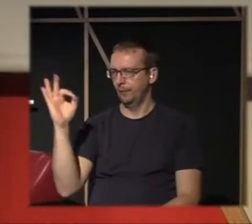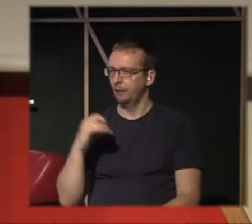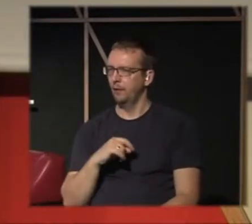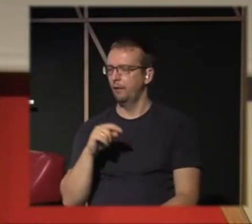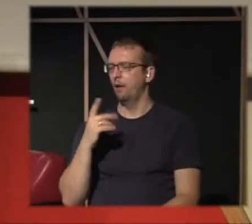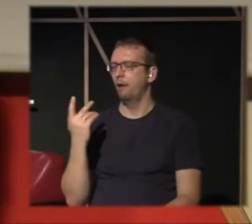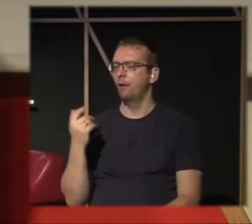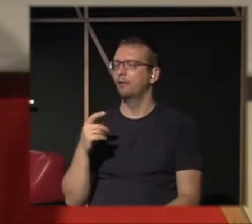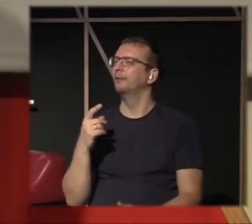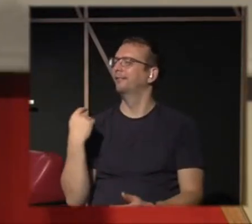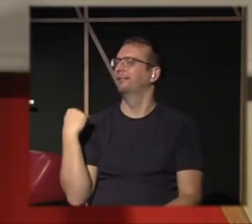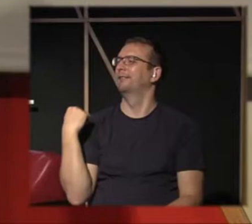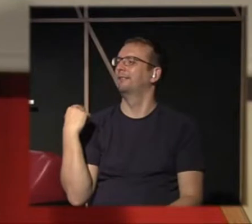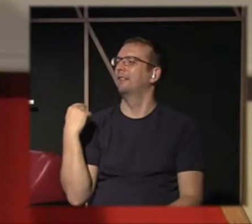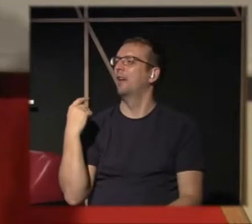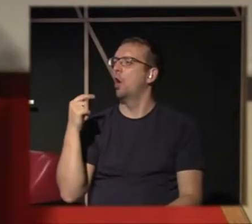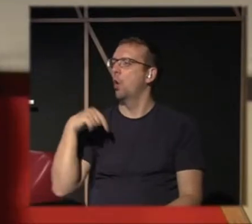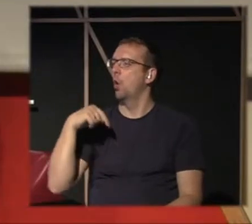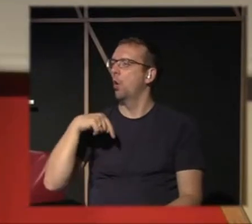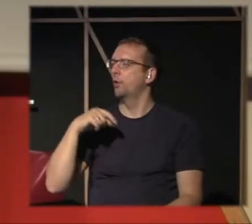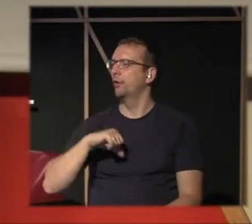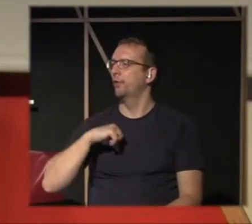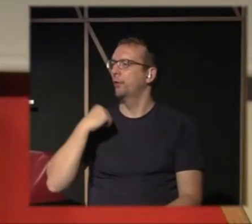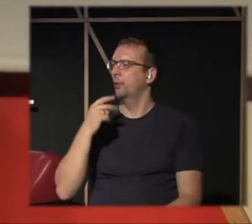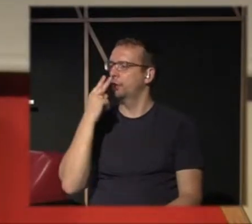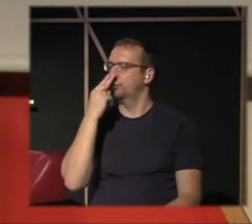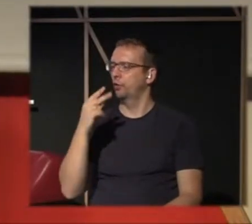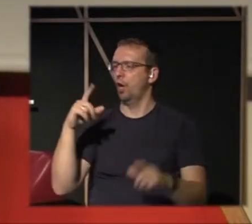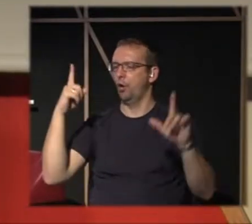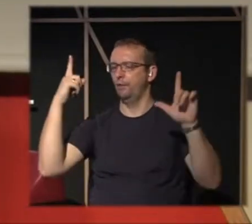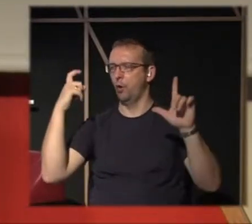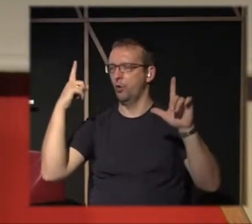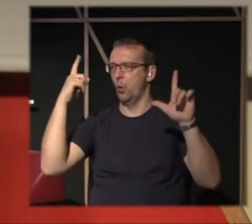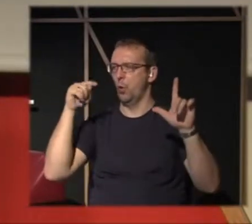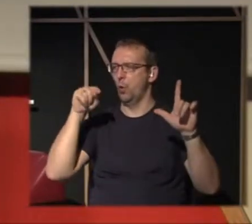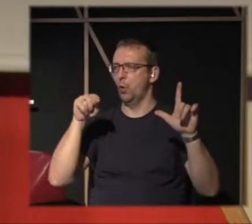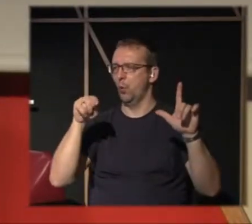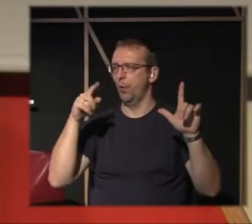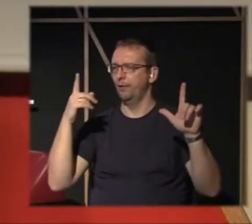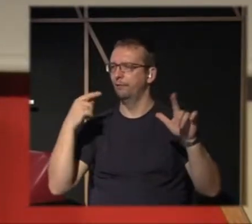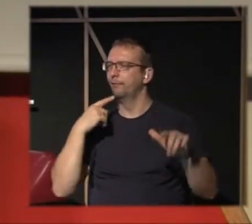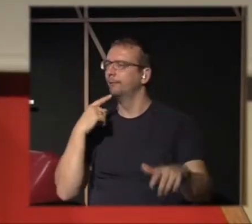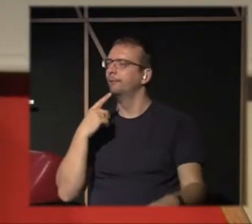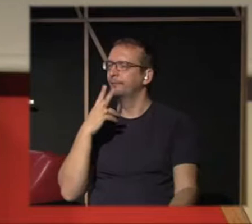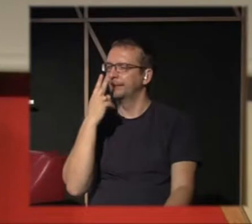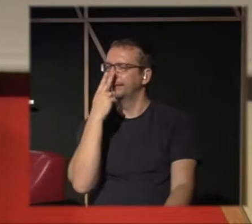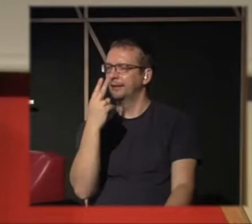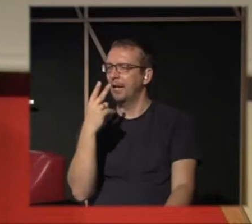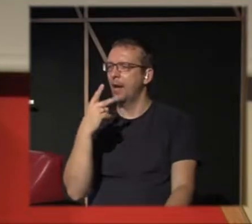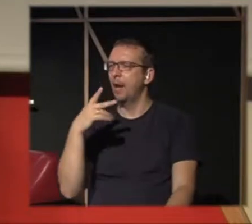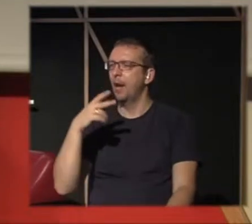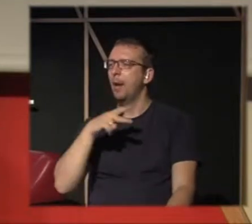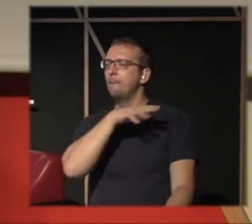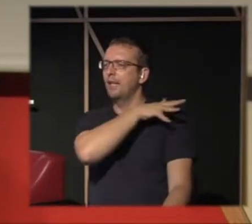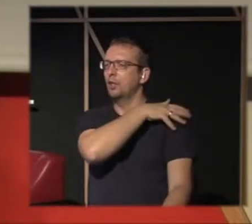which I got from a colleague, that St. Petersburg is missing. It's yellow